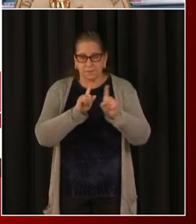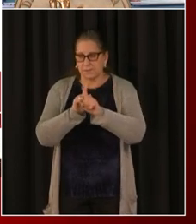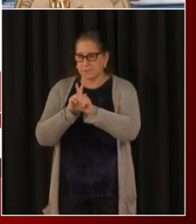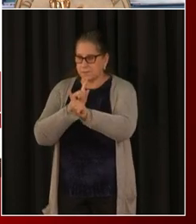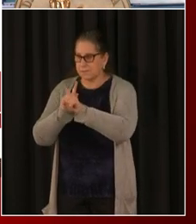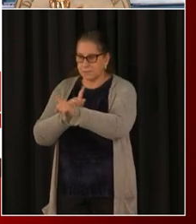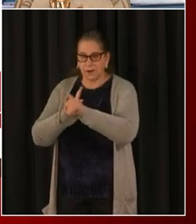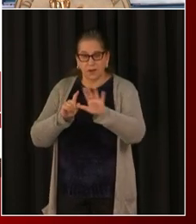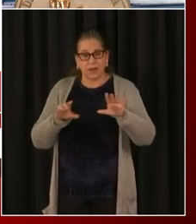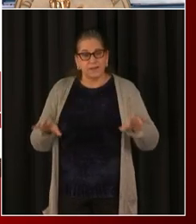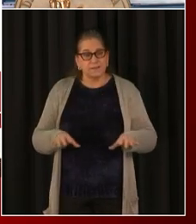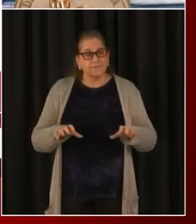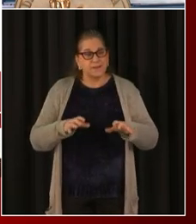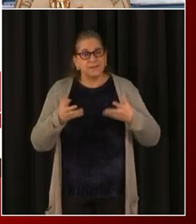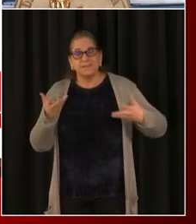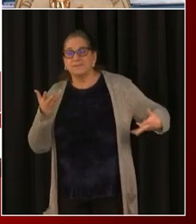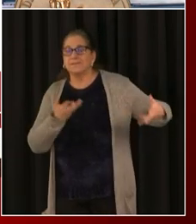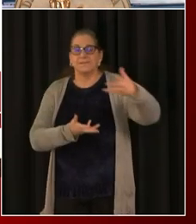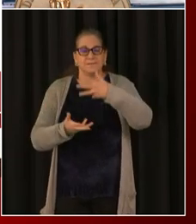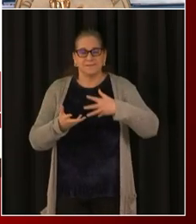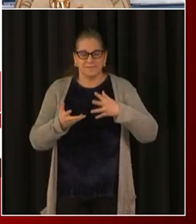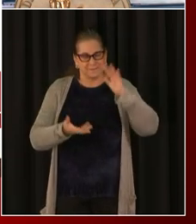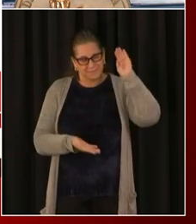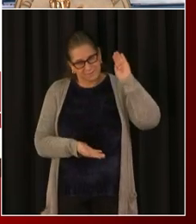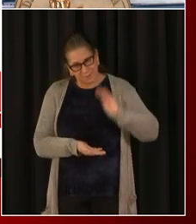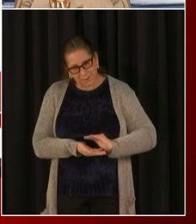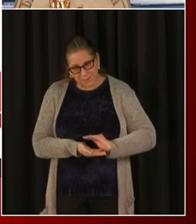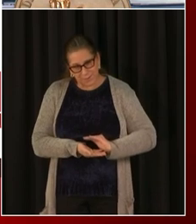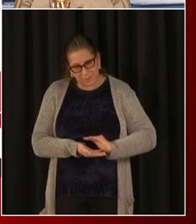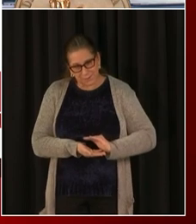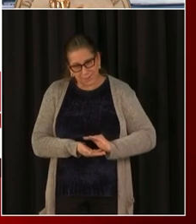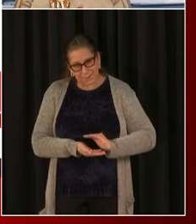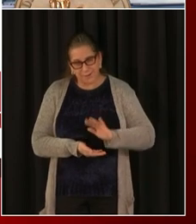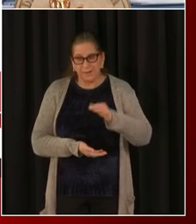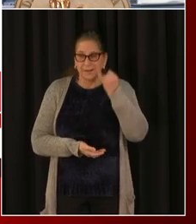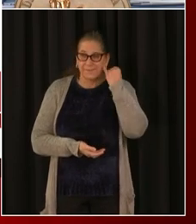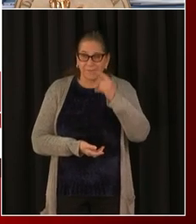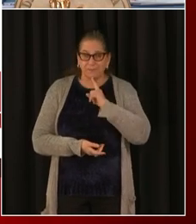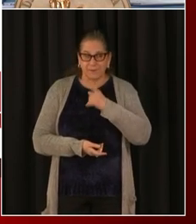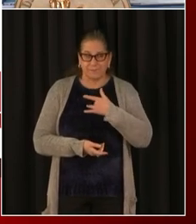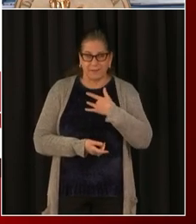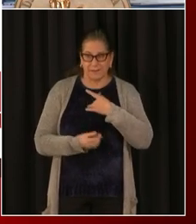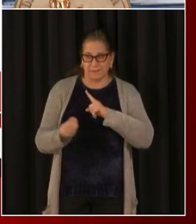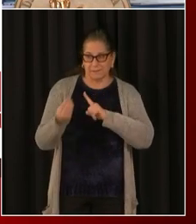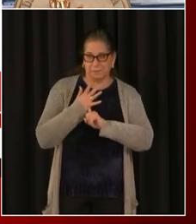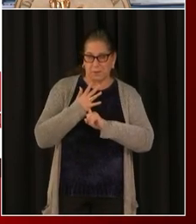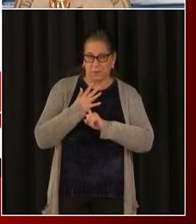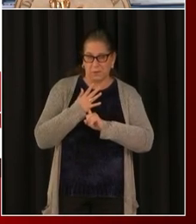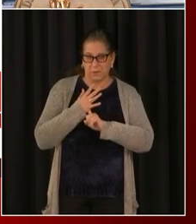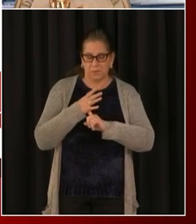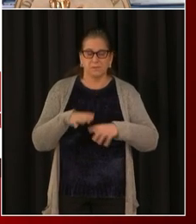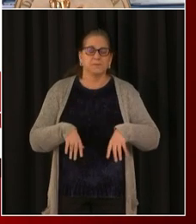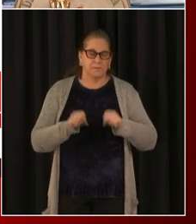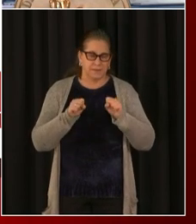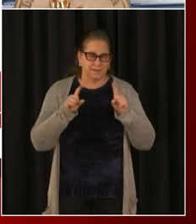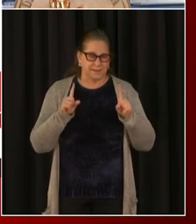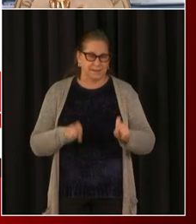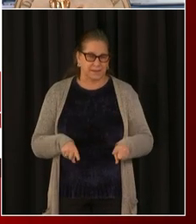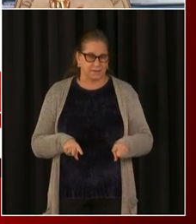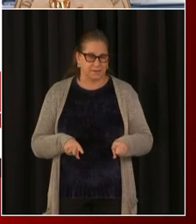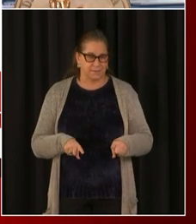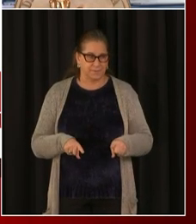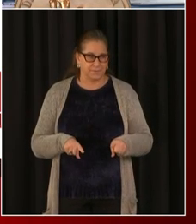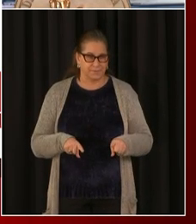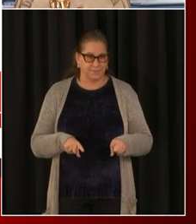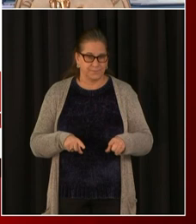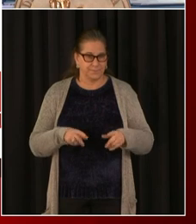getting tested if you need a test, if you've been exposed. Our testing sites remain open and have remained open